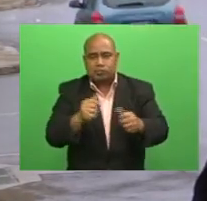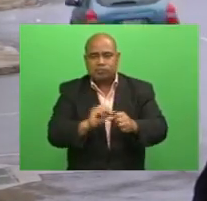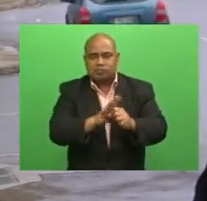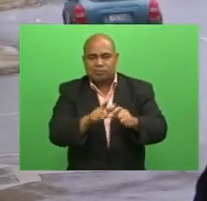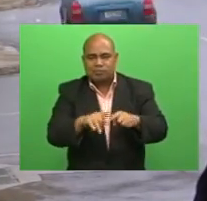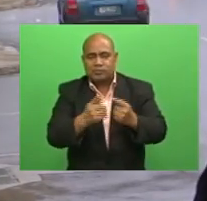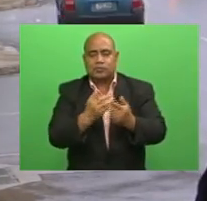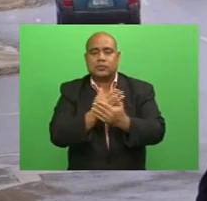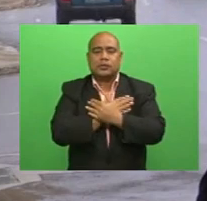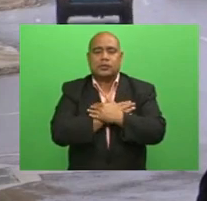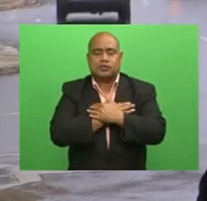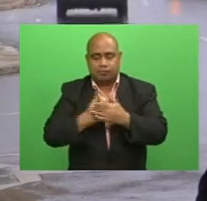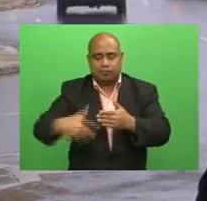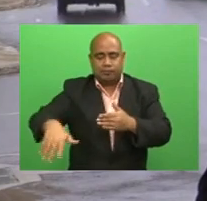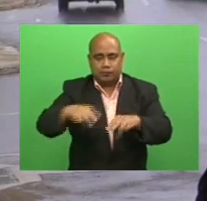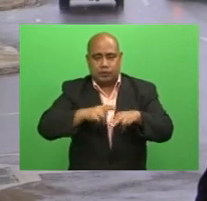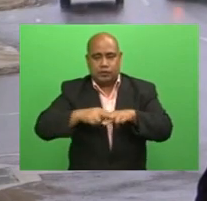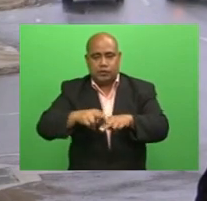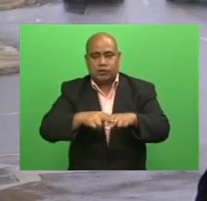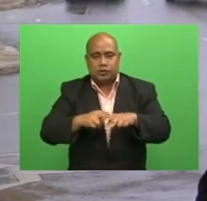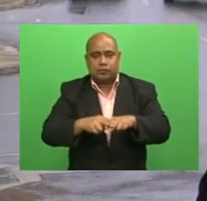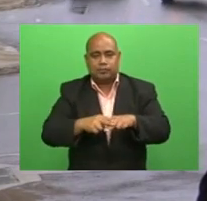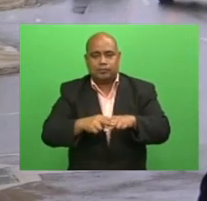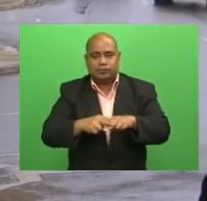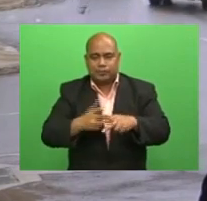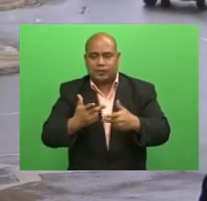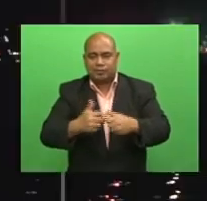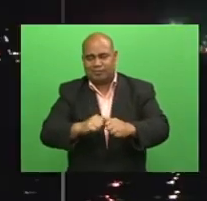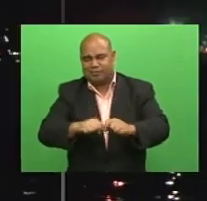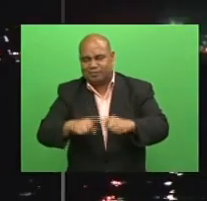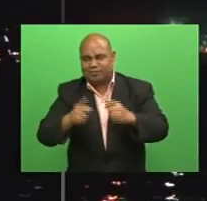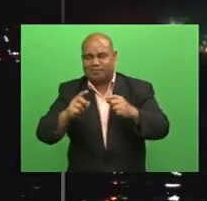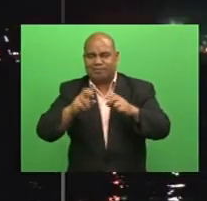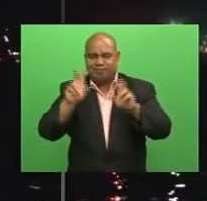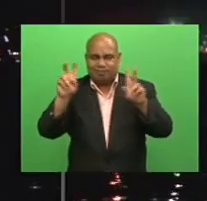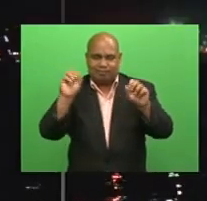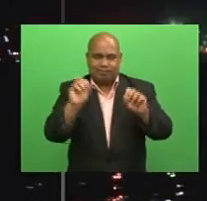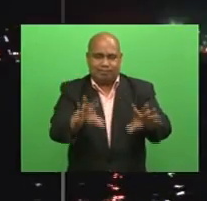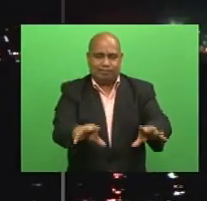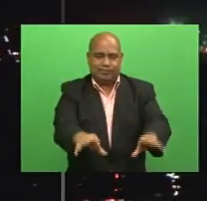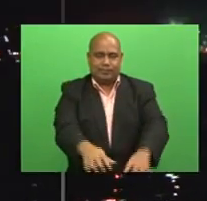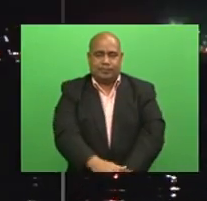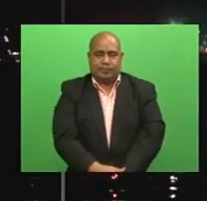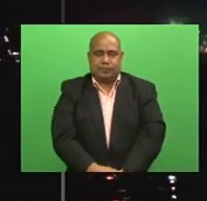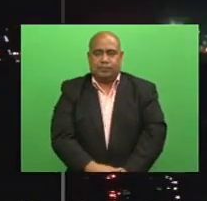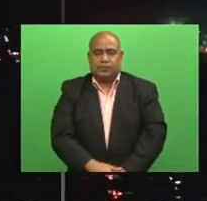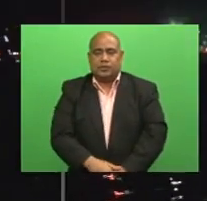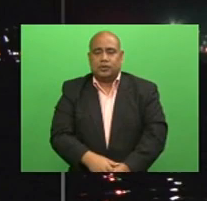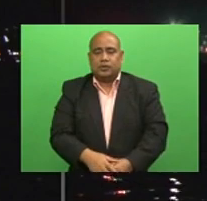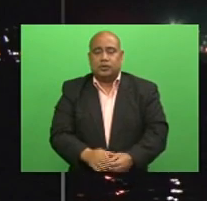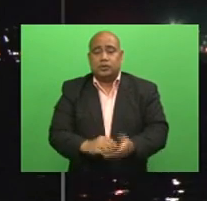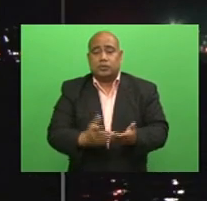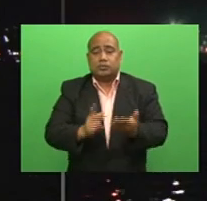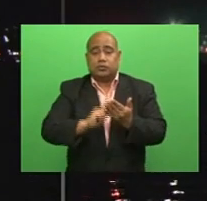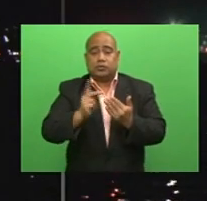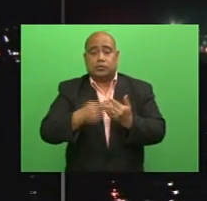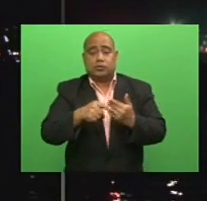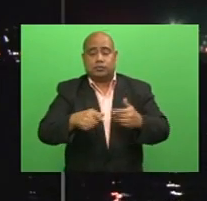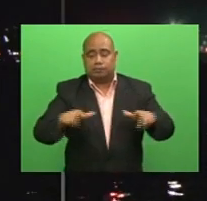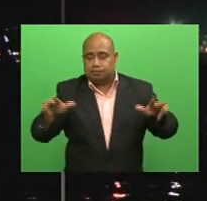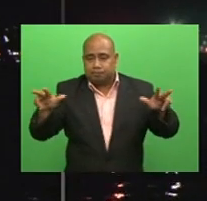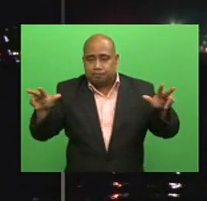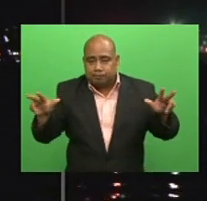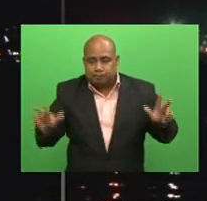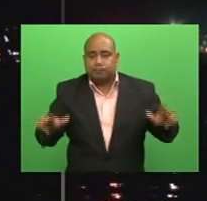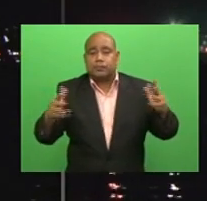their choice. Jose Nanuga, FBC News. A new project was today signed between New Zealand, the Fiji Police